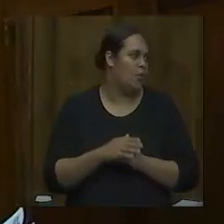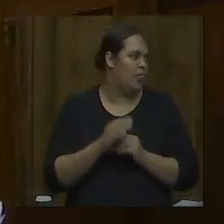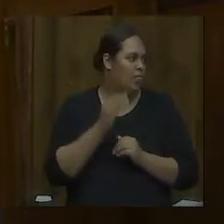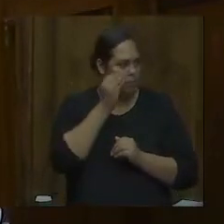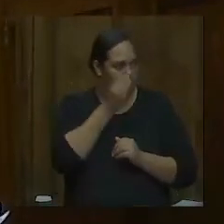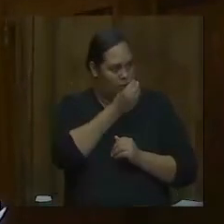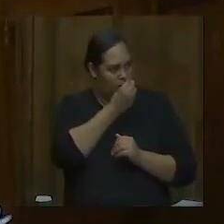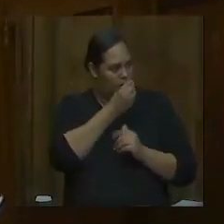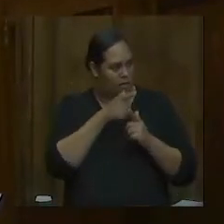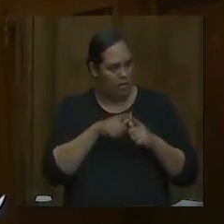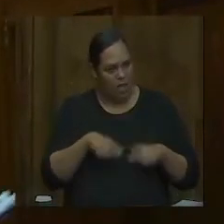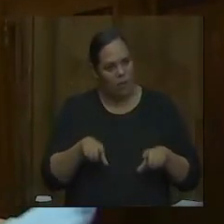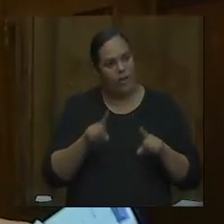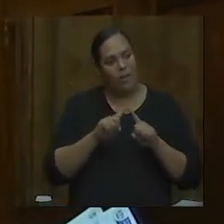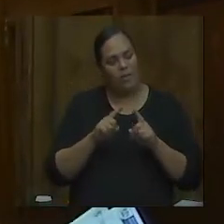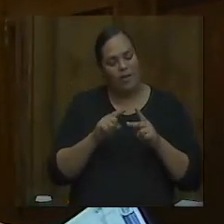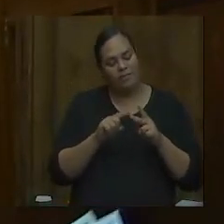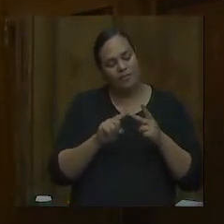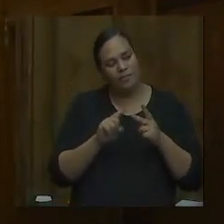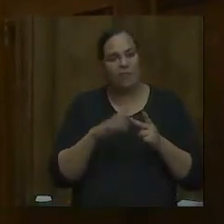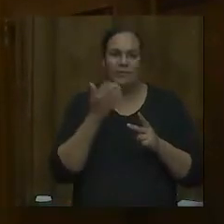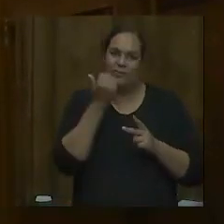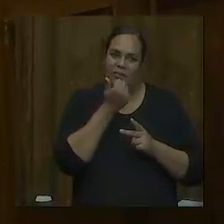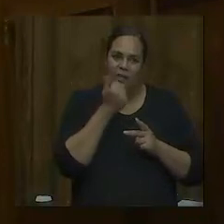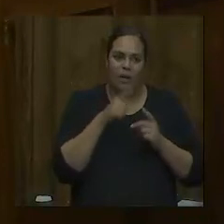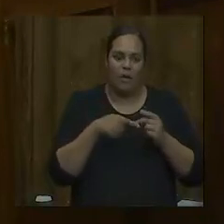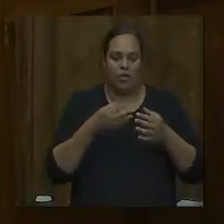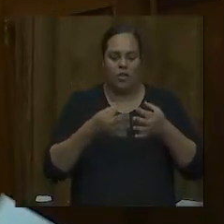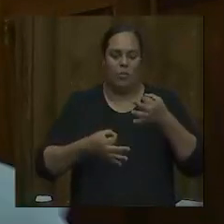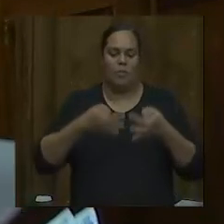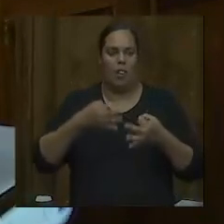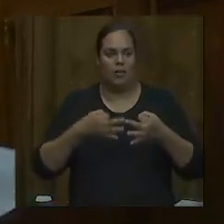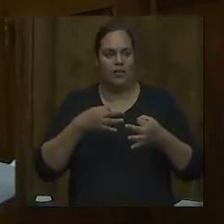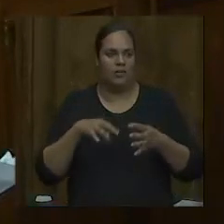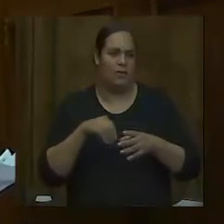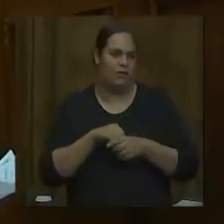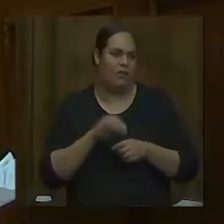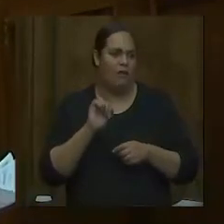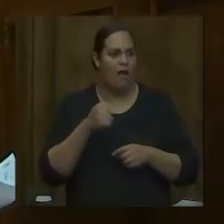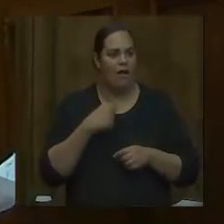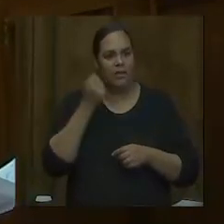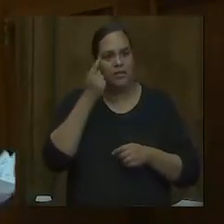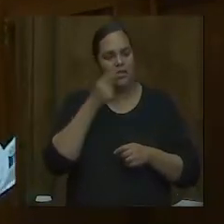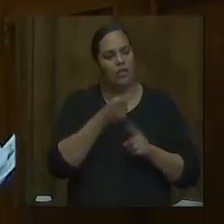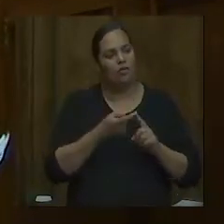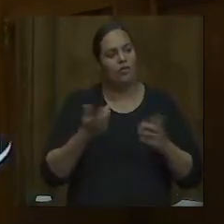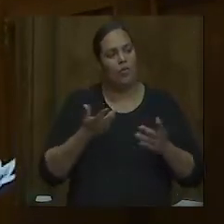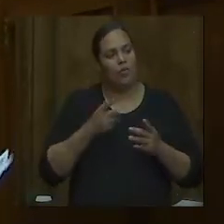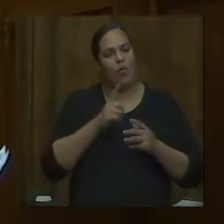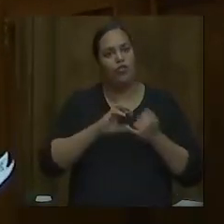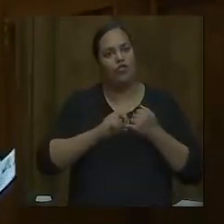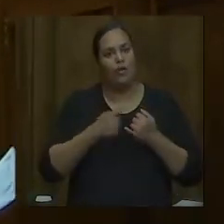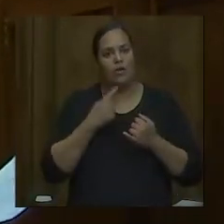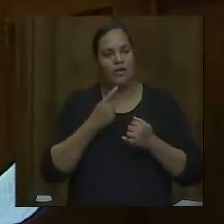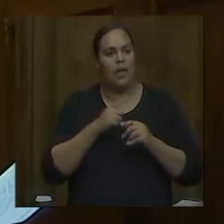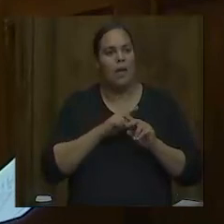wil ek sê, dis my jammer dat u politiek speel met hierdie portefeulje. Ek verstaan waarvan jy afkom, maar ek dink nie dit